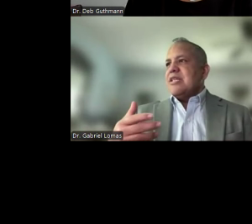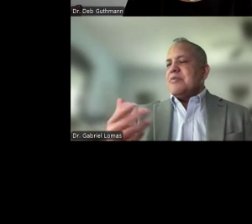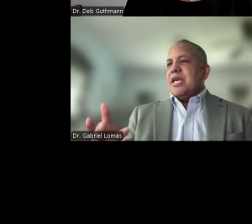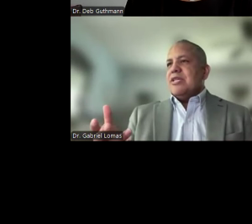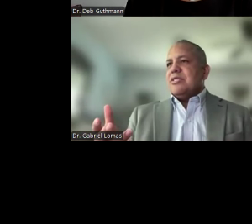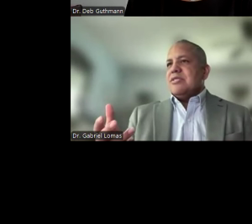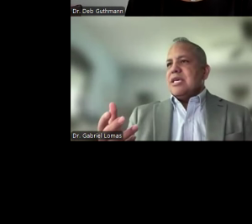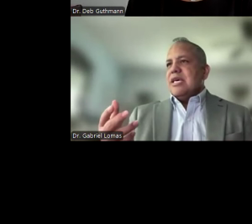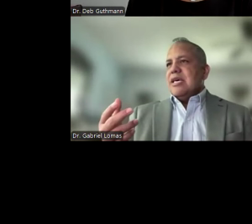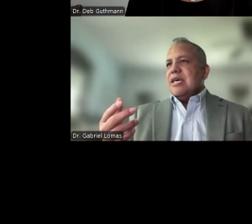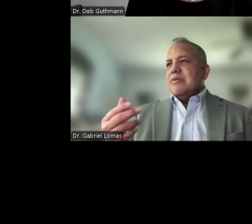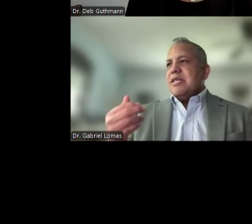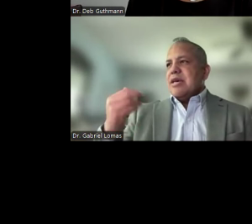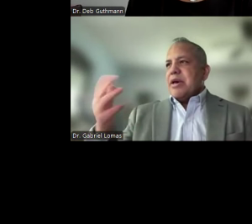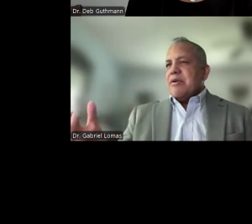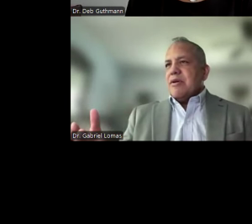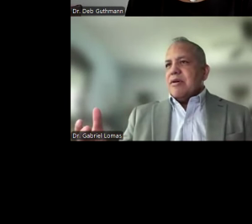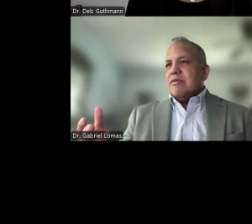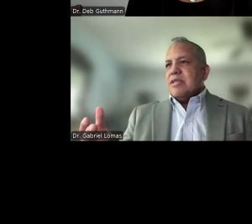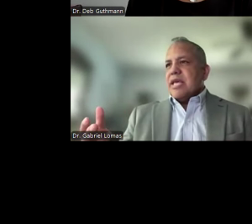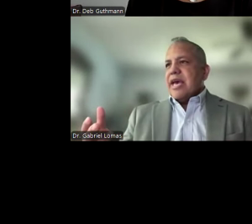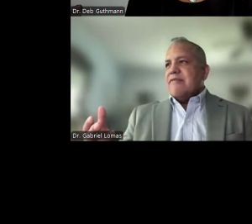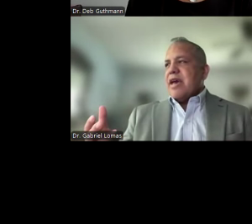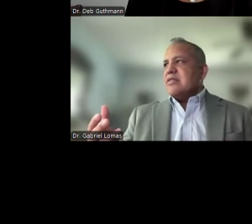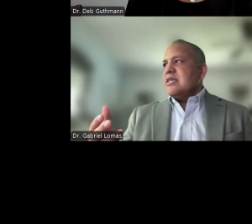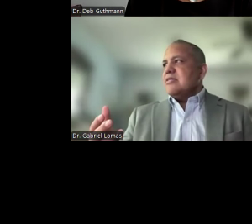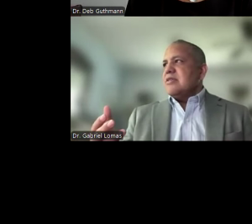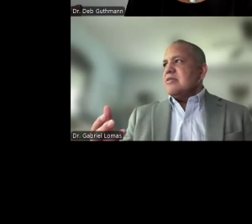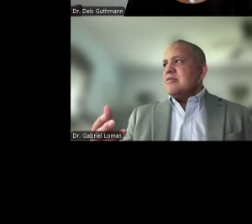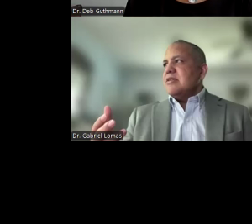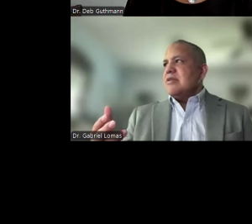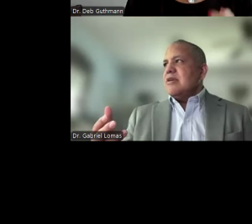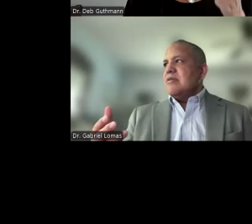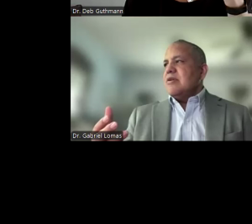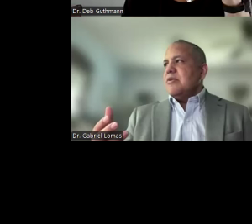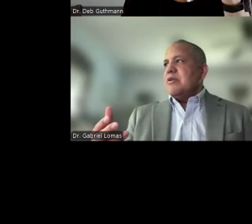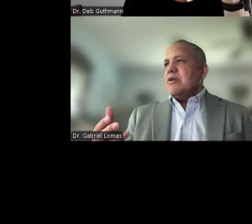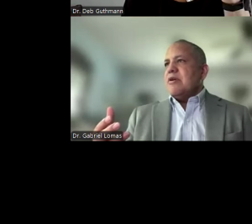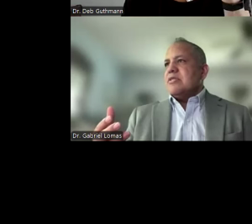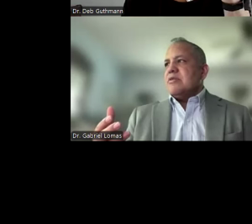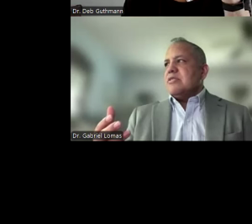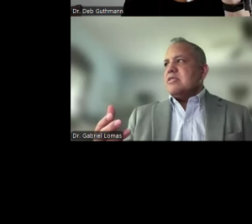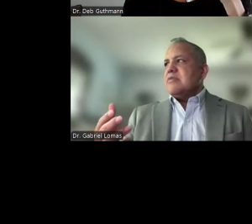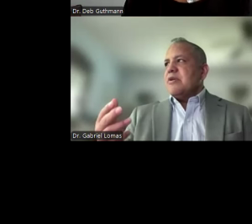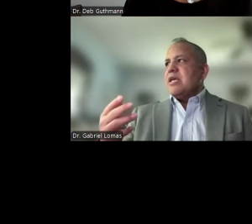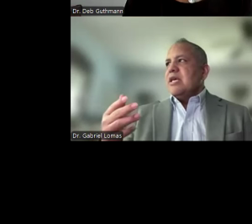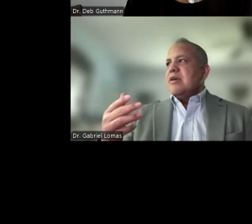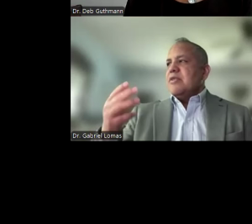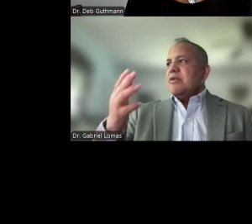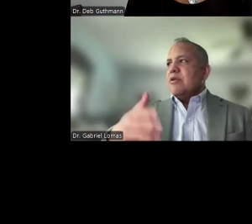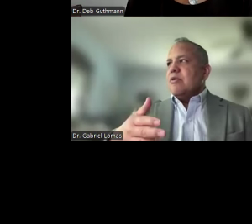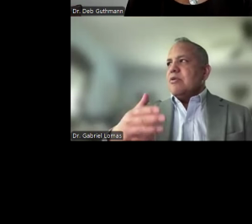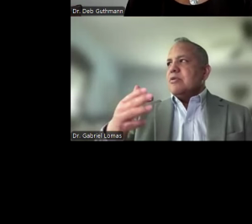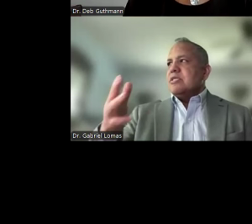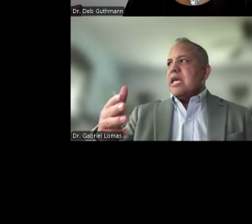using telecommunications. And we think about, do they have access to this when they're in the carceral system? When